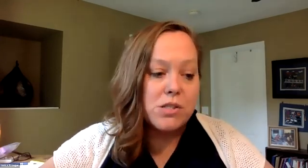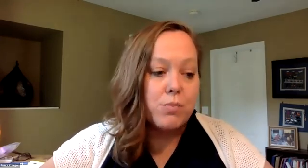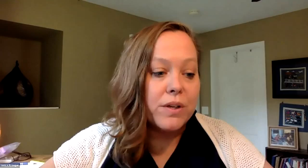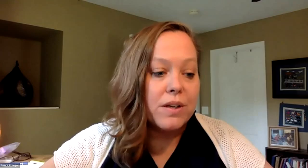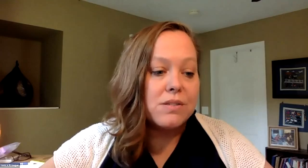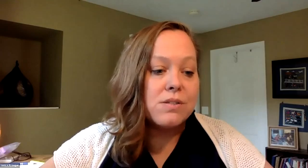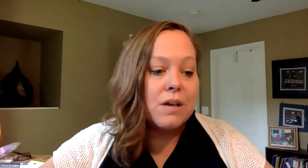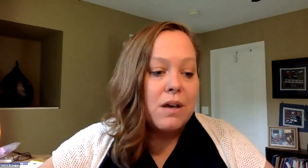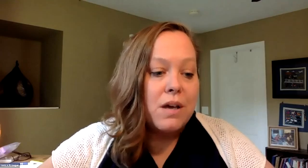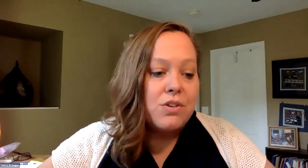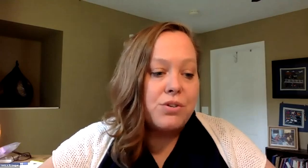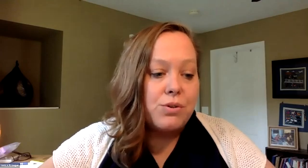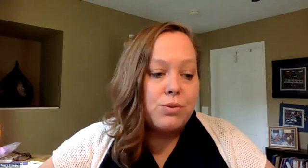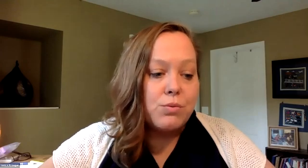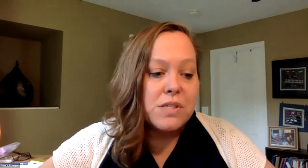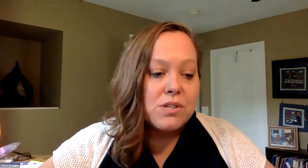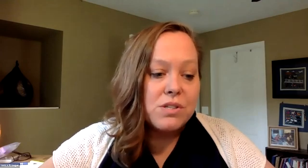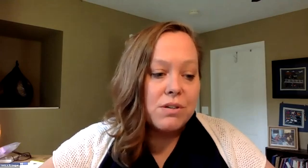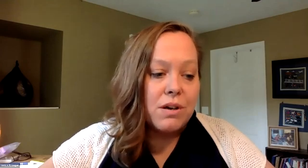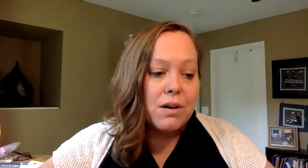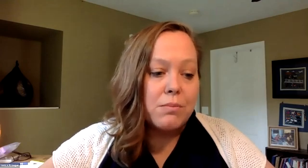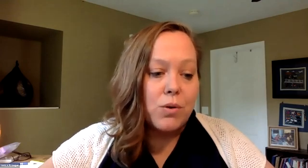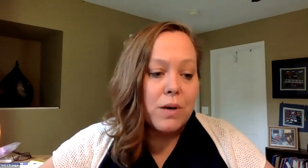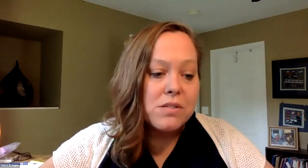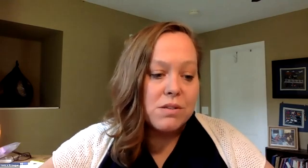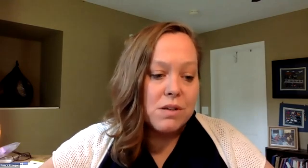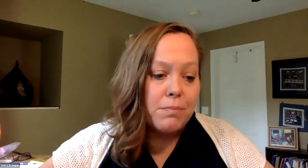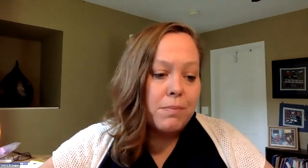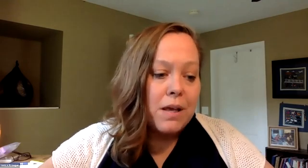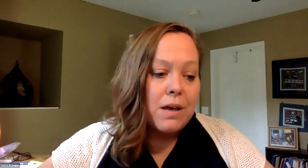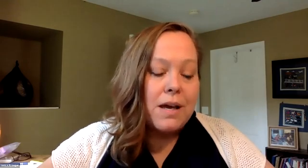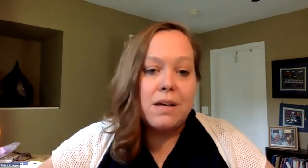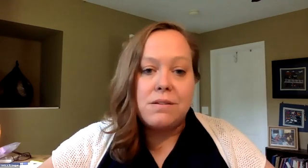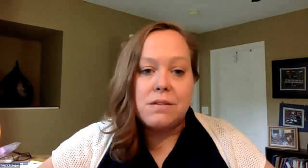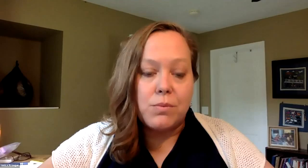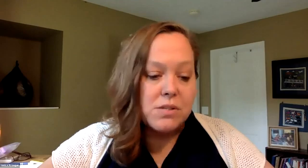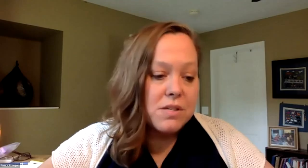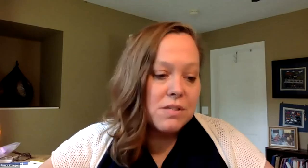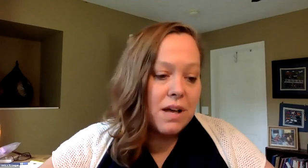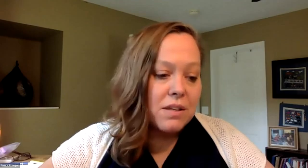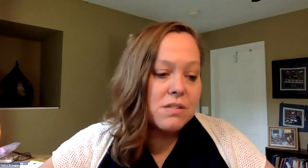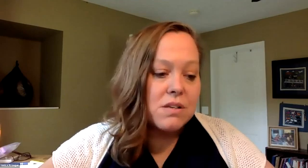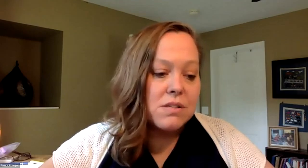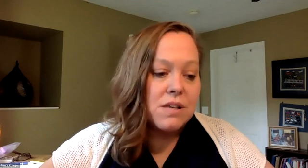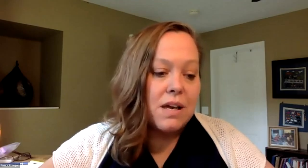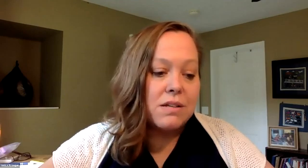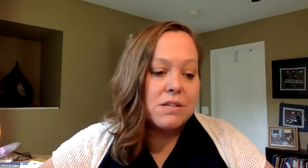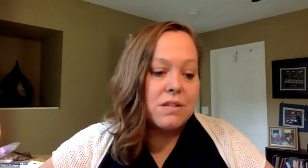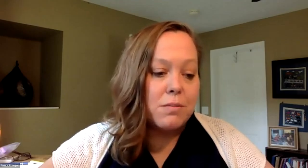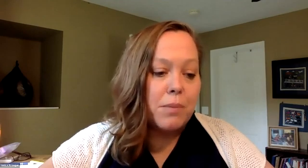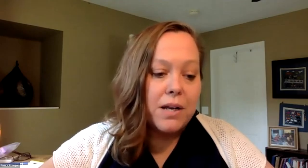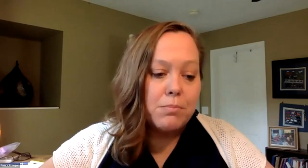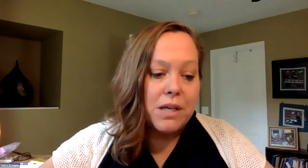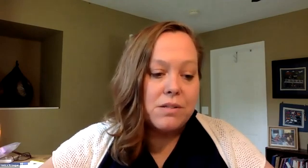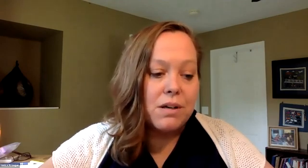feminist brilliance to resist racism and resist silences and